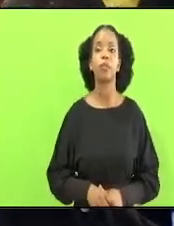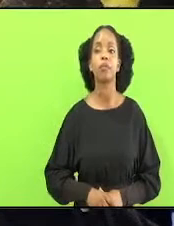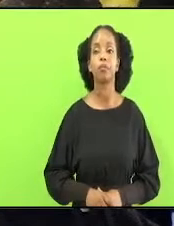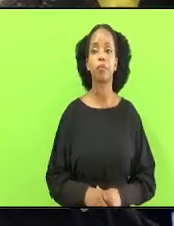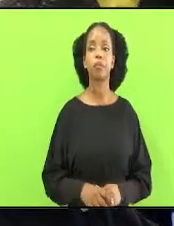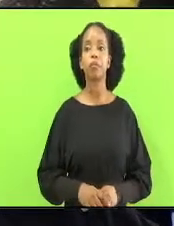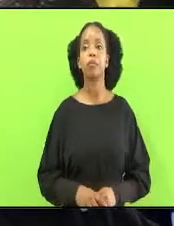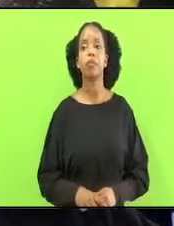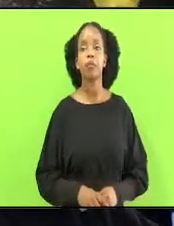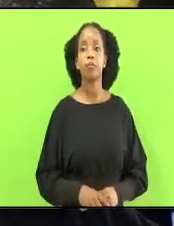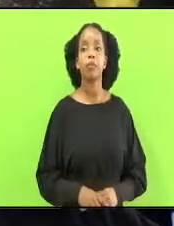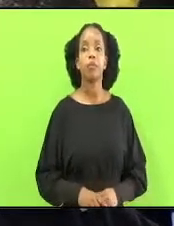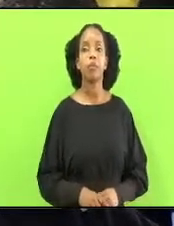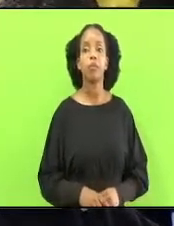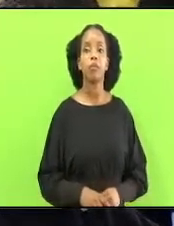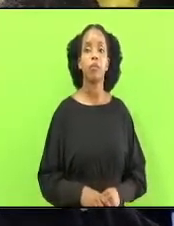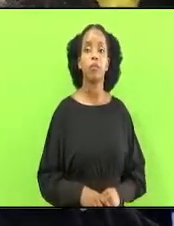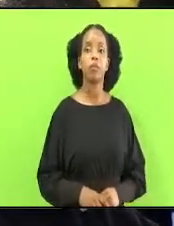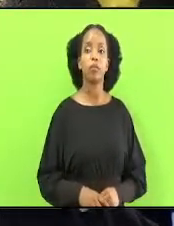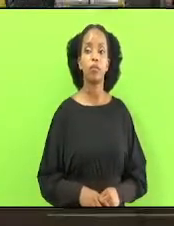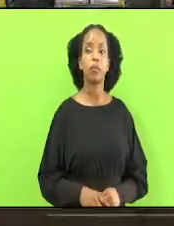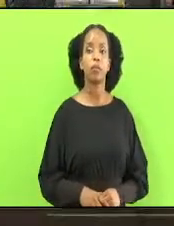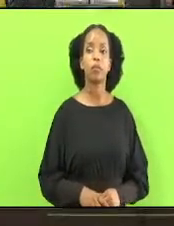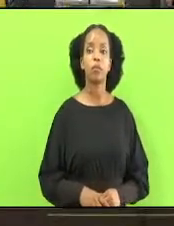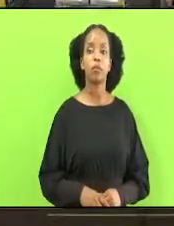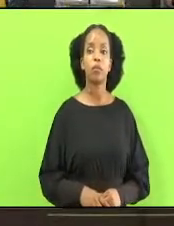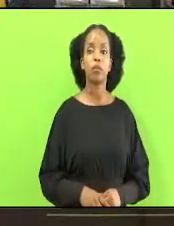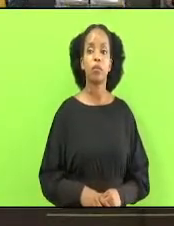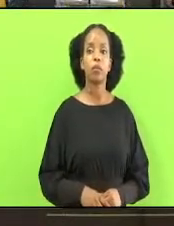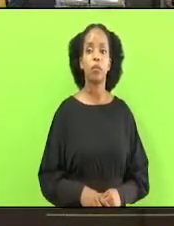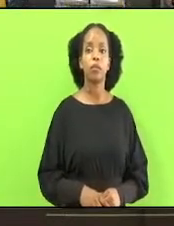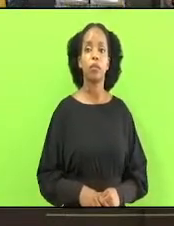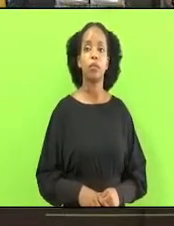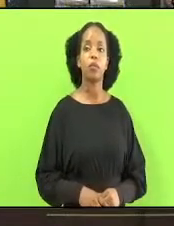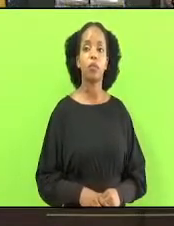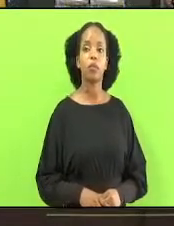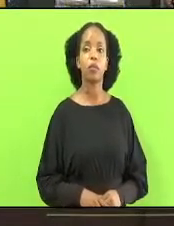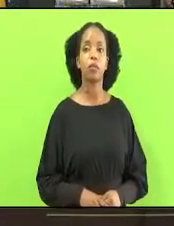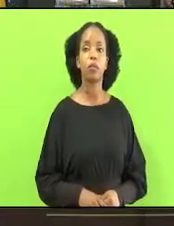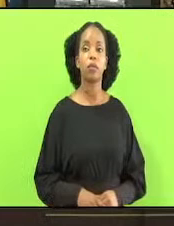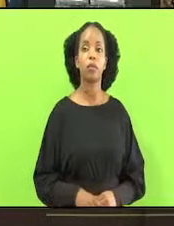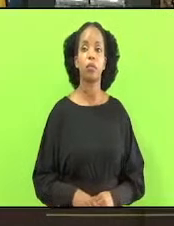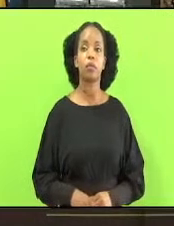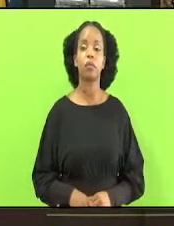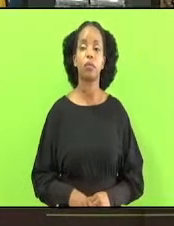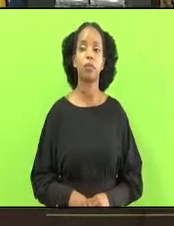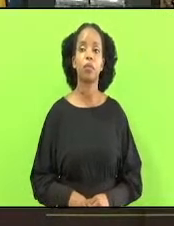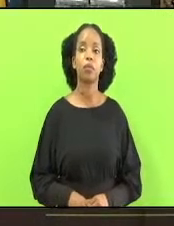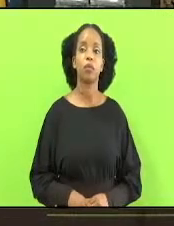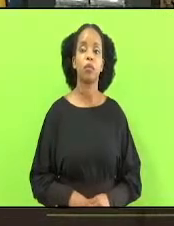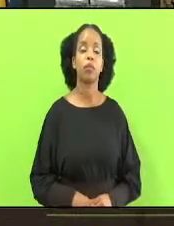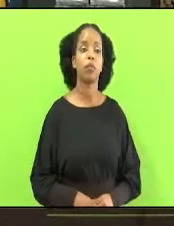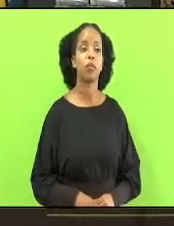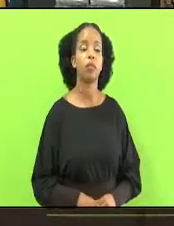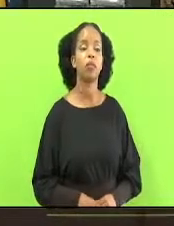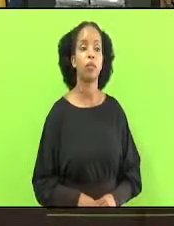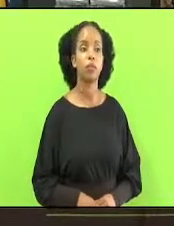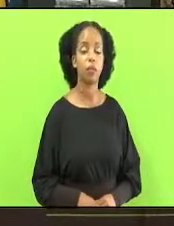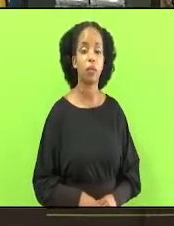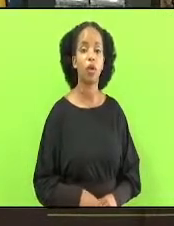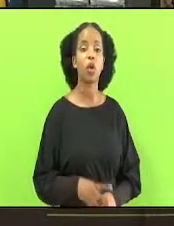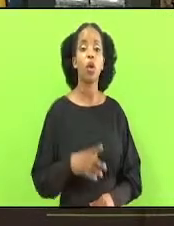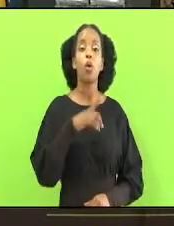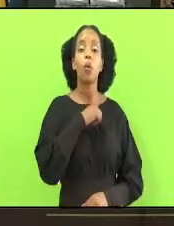set fire just anywhere, and if they do, they have to make sure that it's not going to be a ball fire. Ka go mollo ke